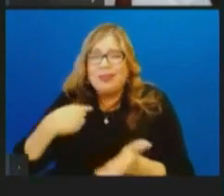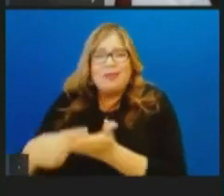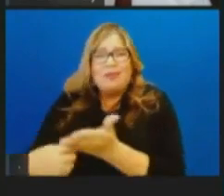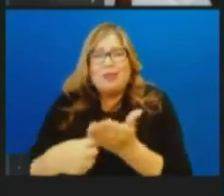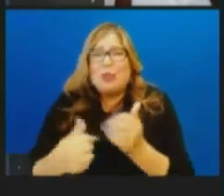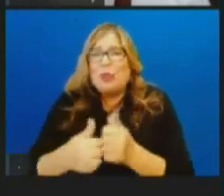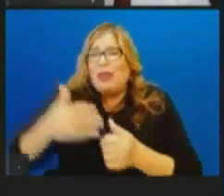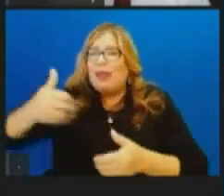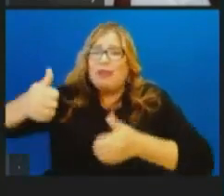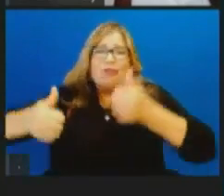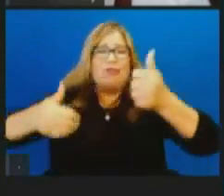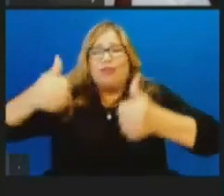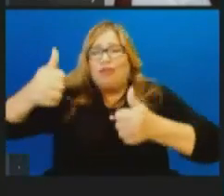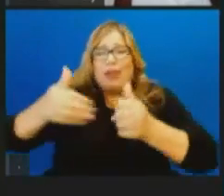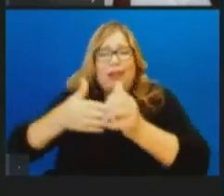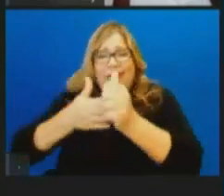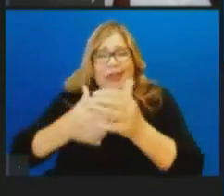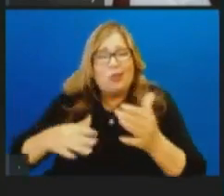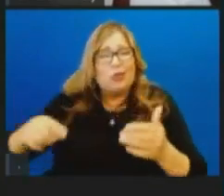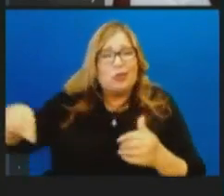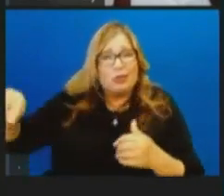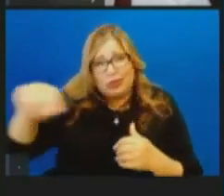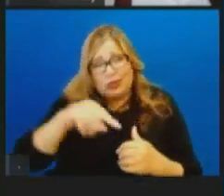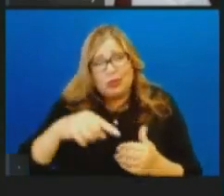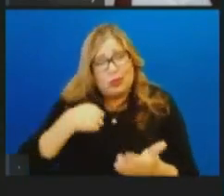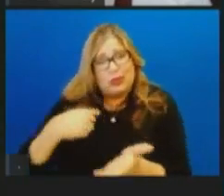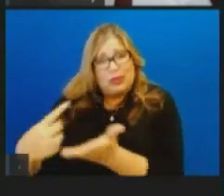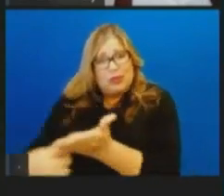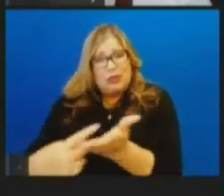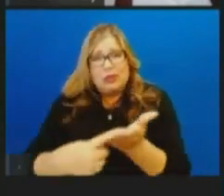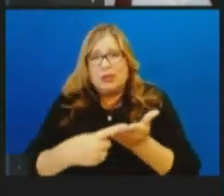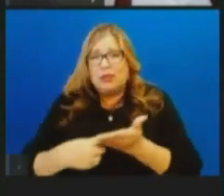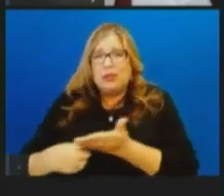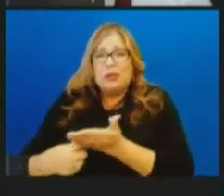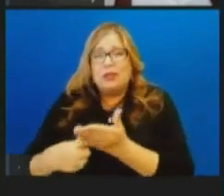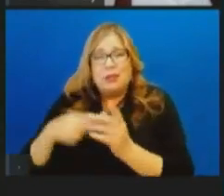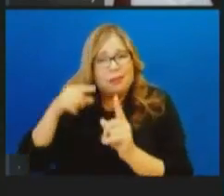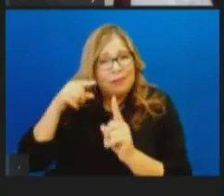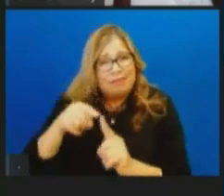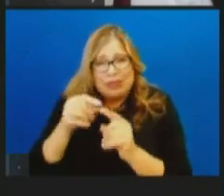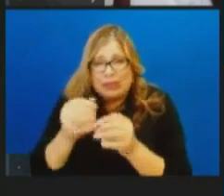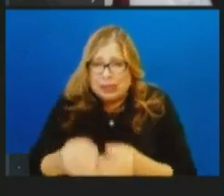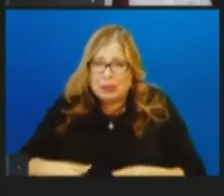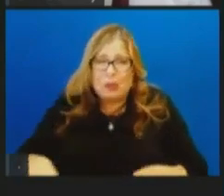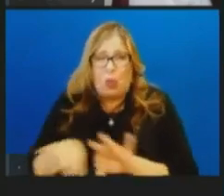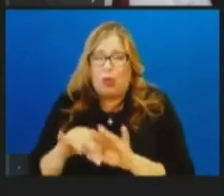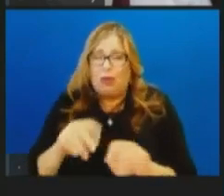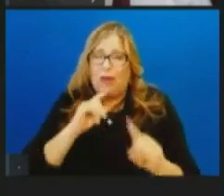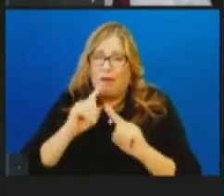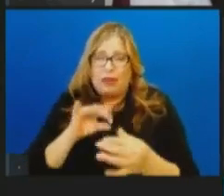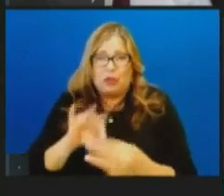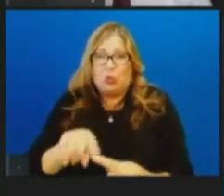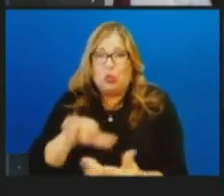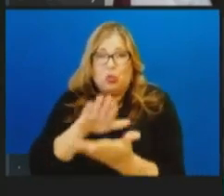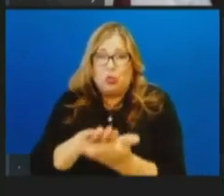health and public health, but beyond about this important conversation. Next slide.